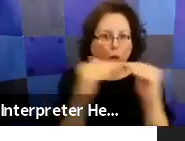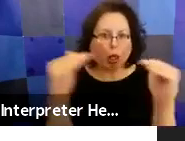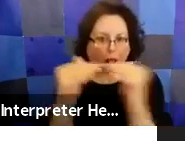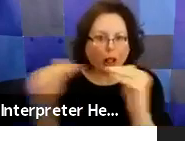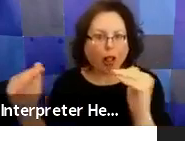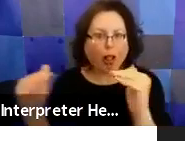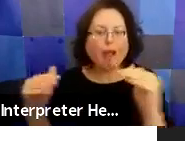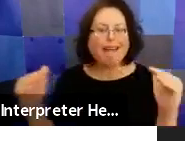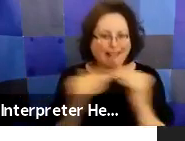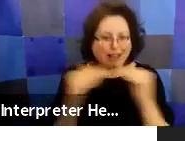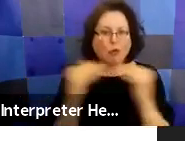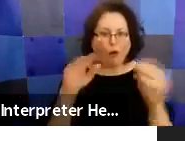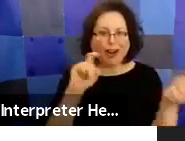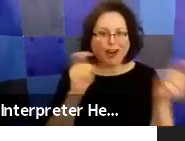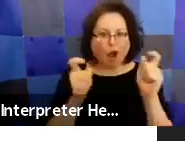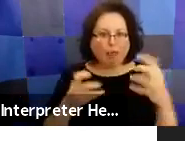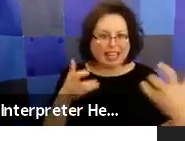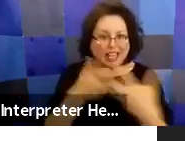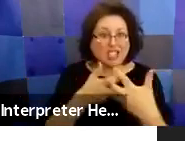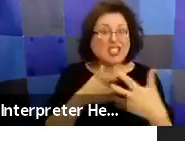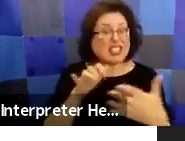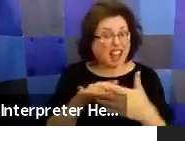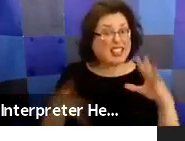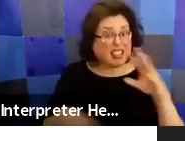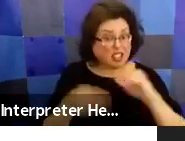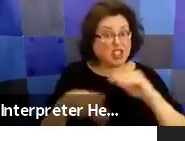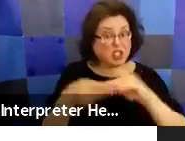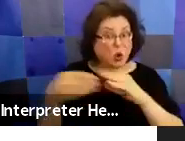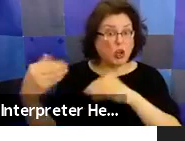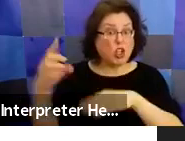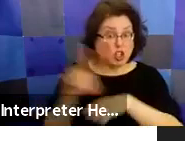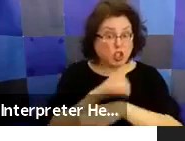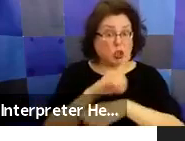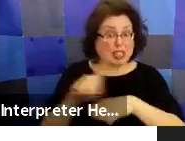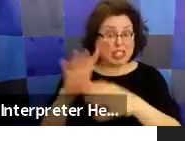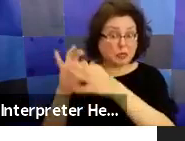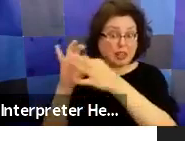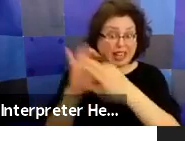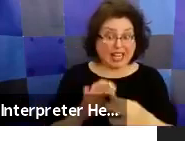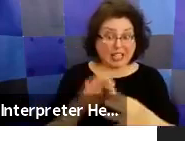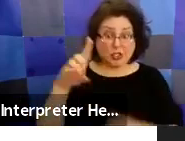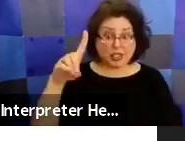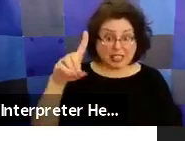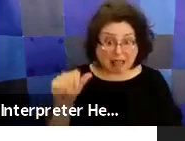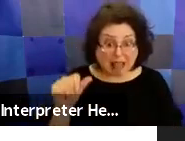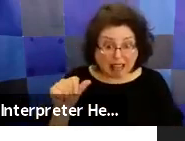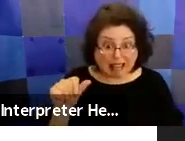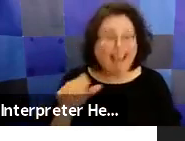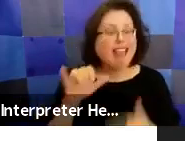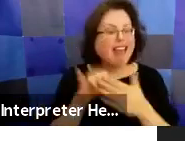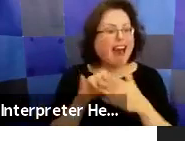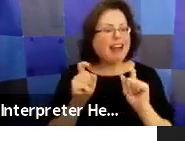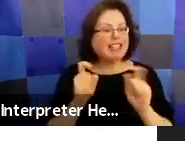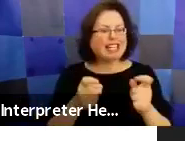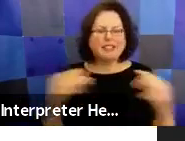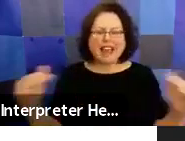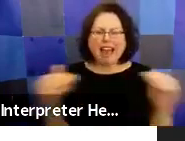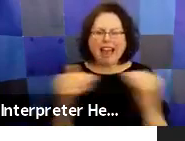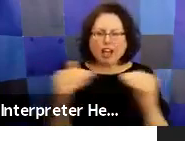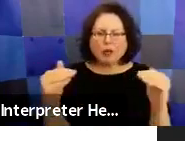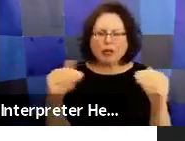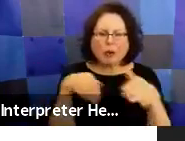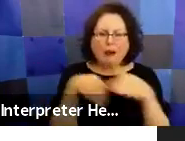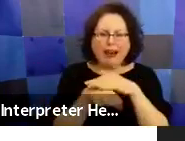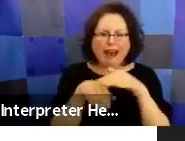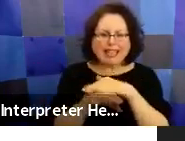reasonable accommodations are additional duties related to disability that gives equitable access. It gives